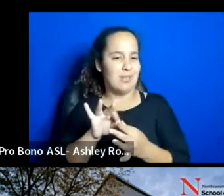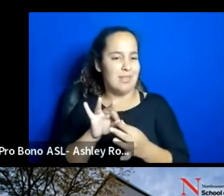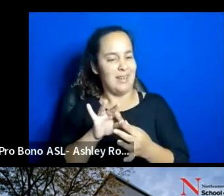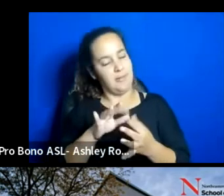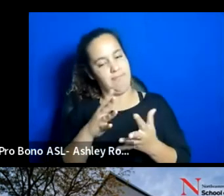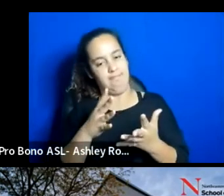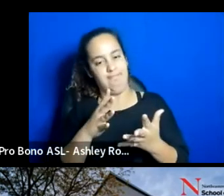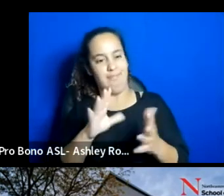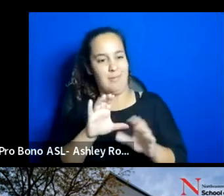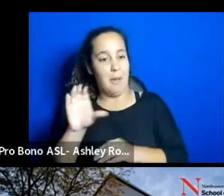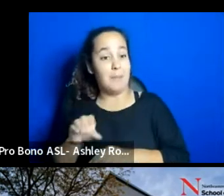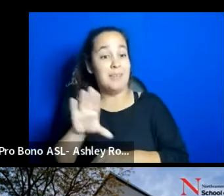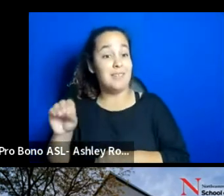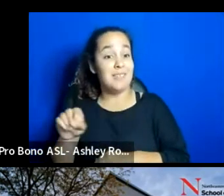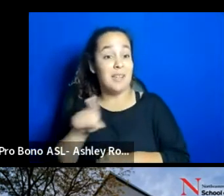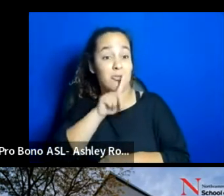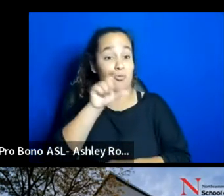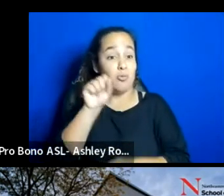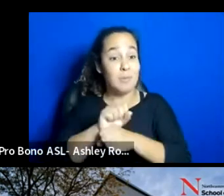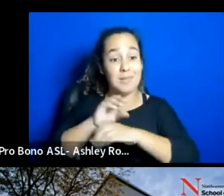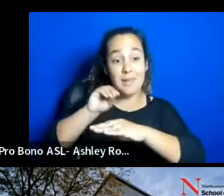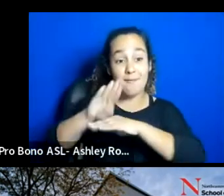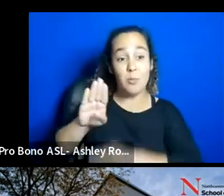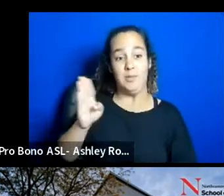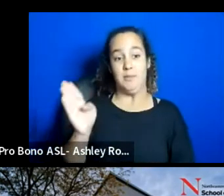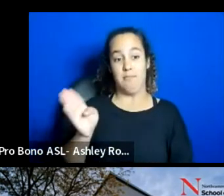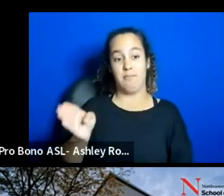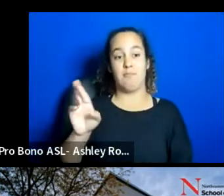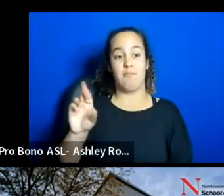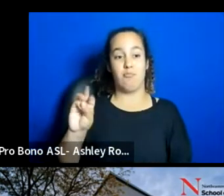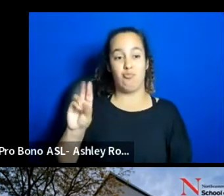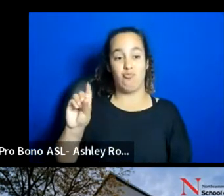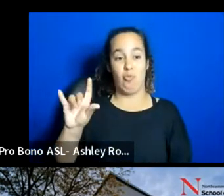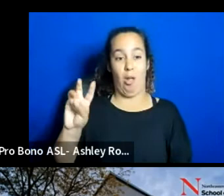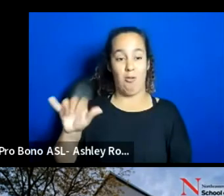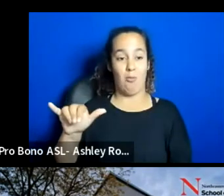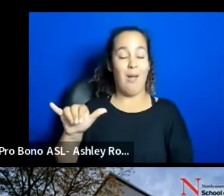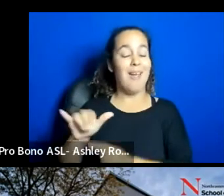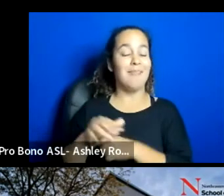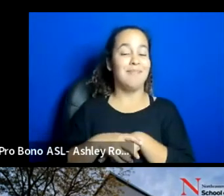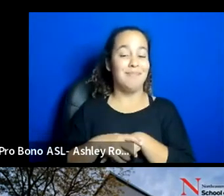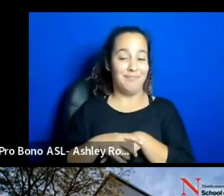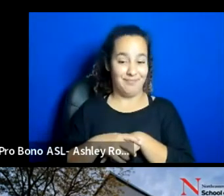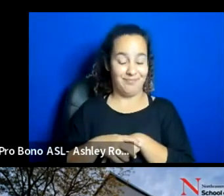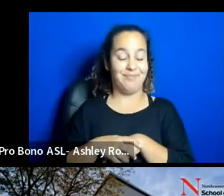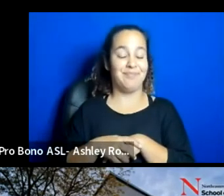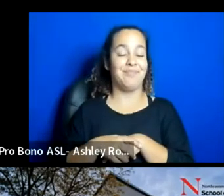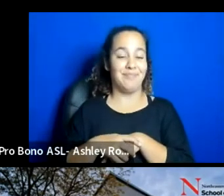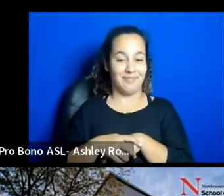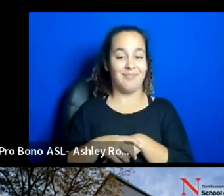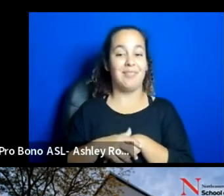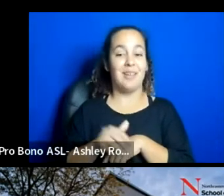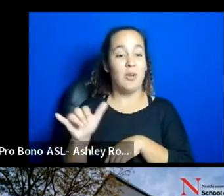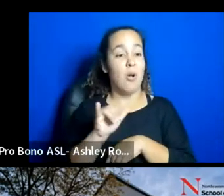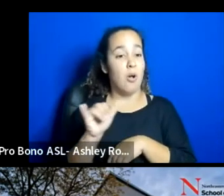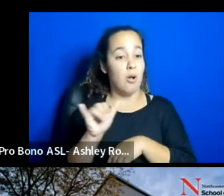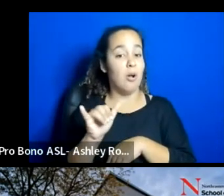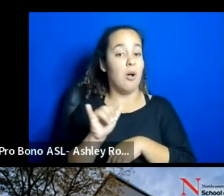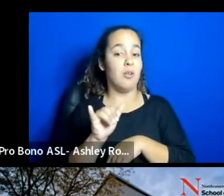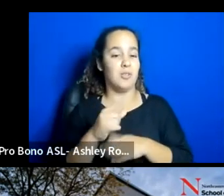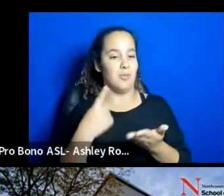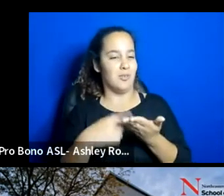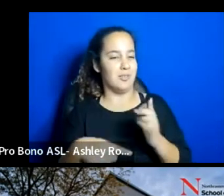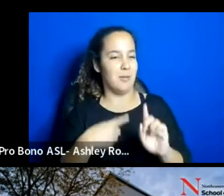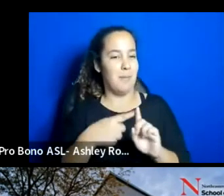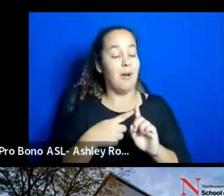Broadway, Broadway, that influenced the wider formation of the American dramatic canon and informed competing ideas about the